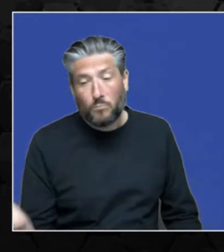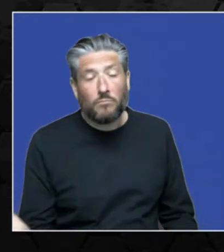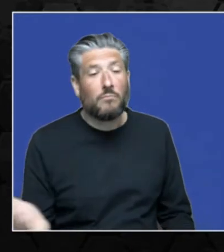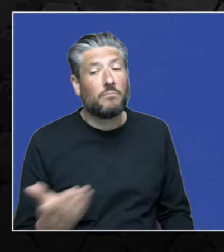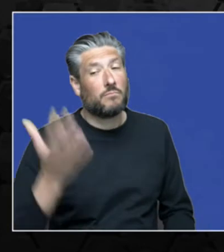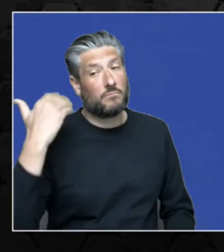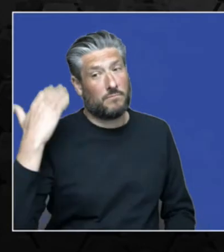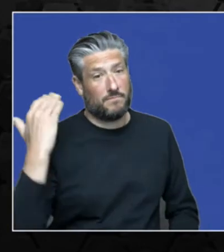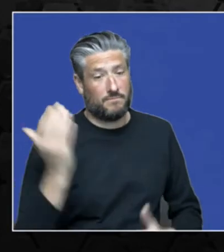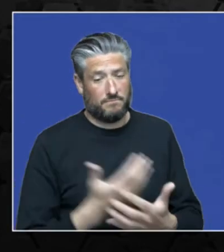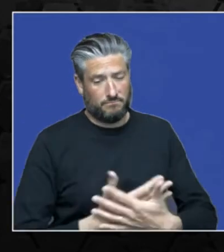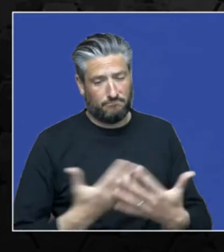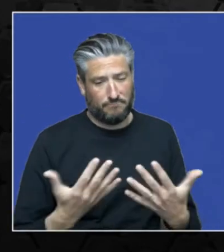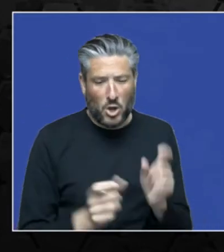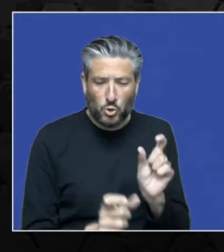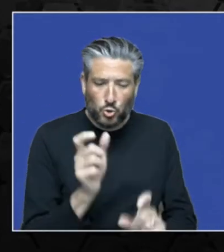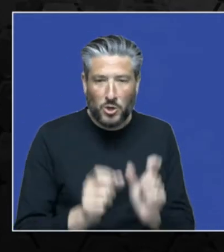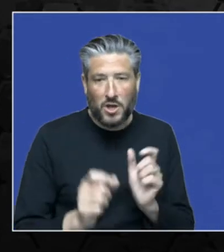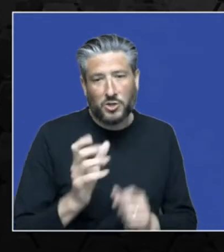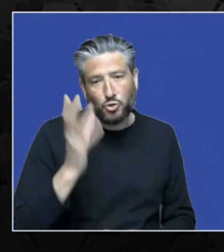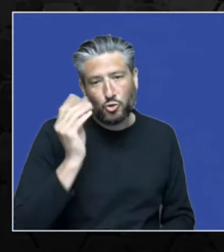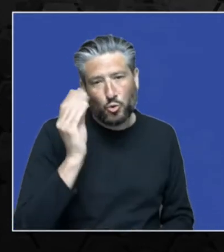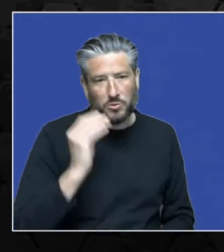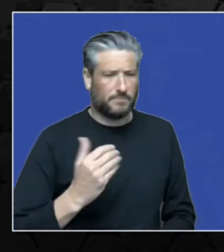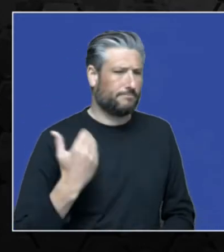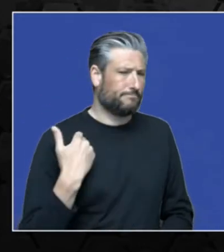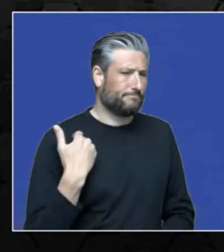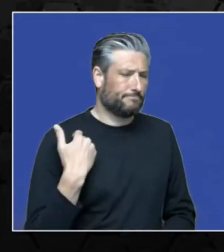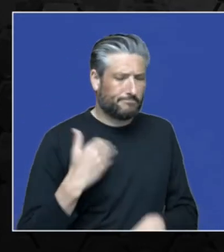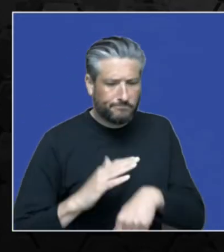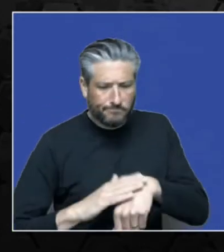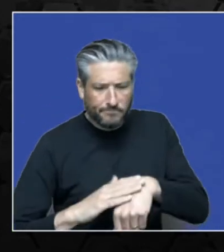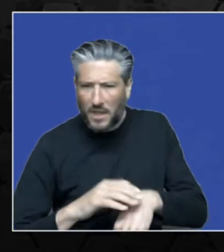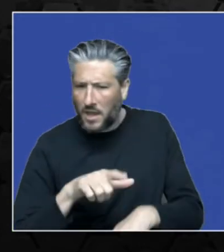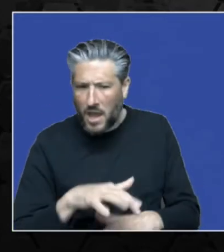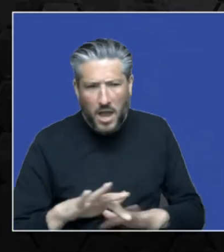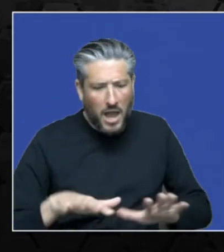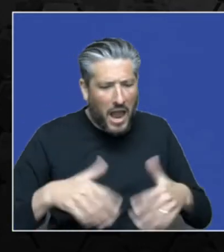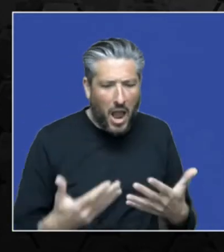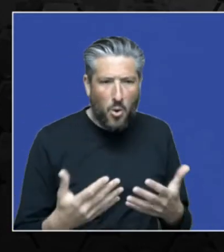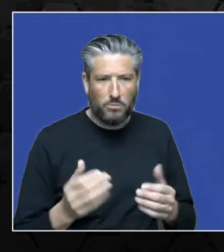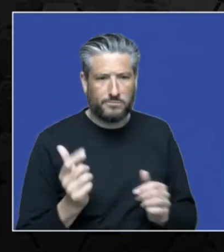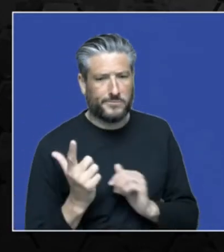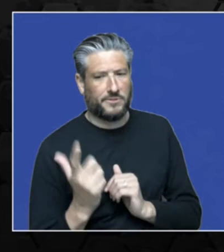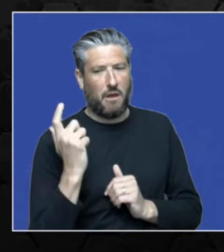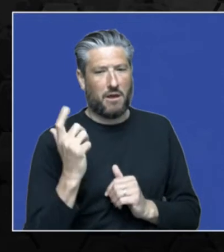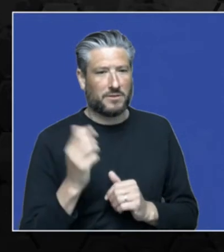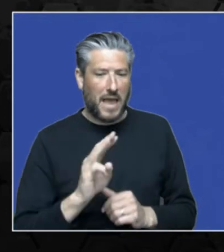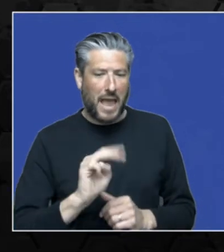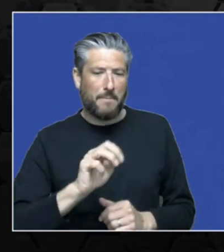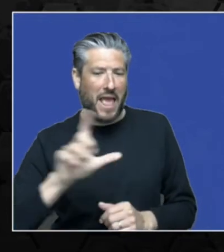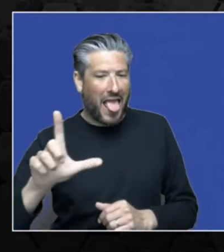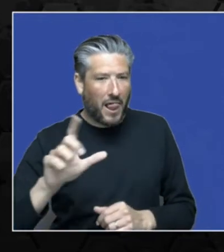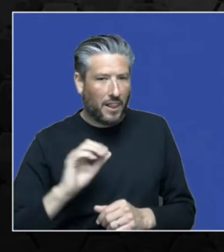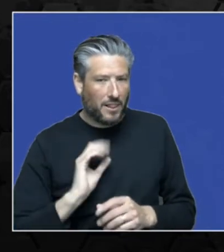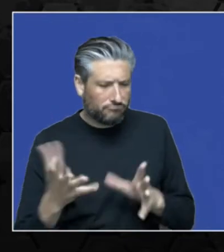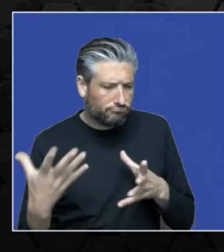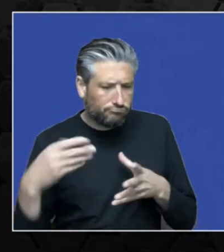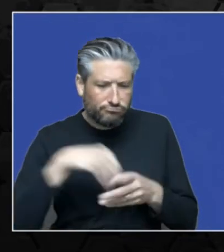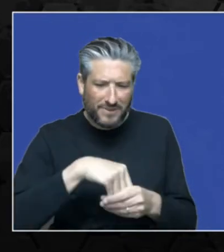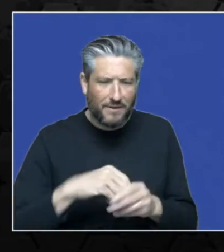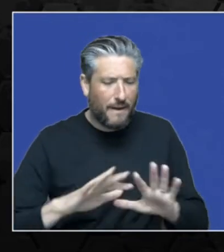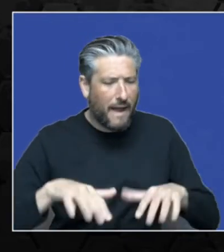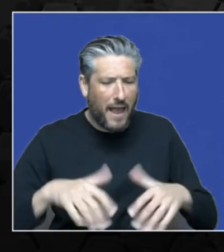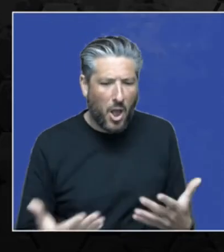that, how do we actually get started with machine learning if we are not really into, the deep mathematics